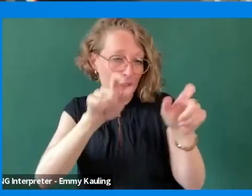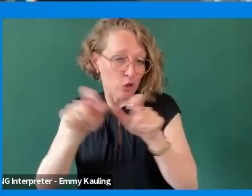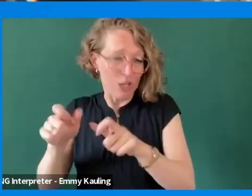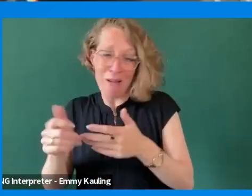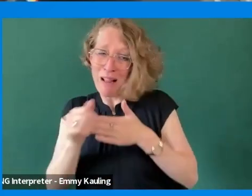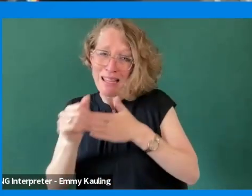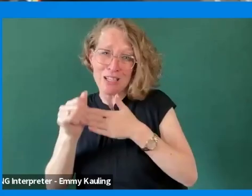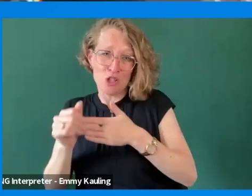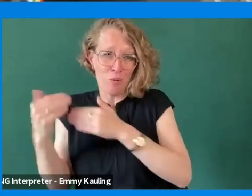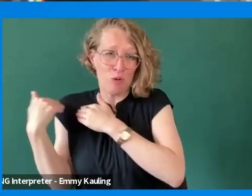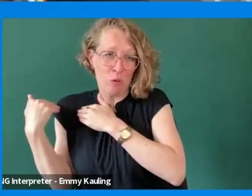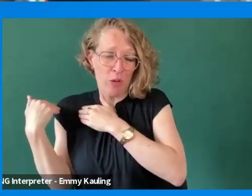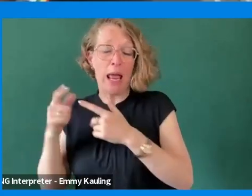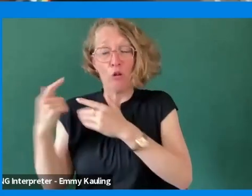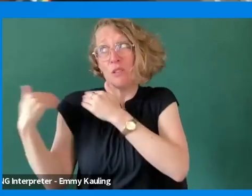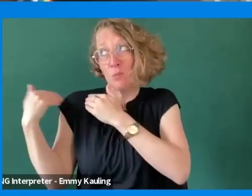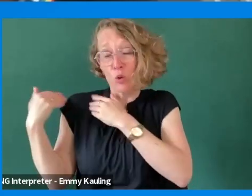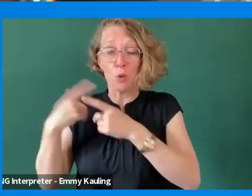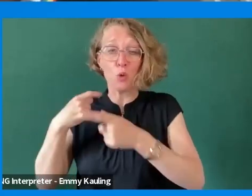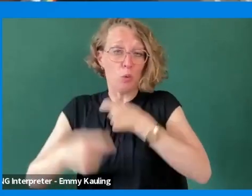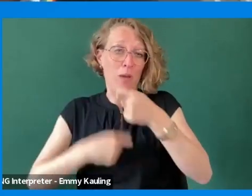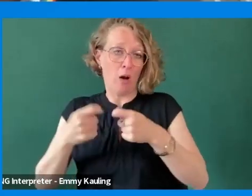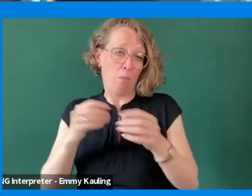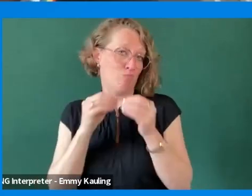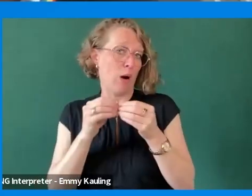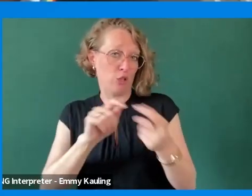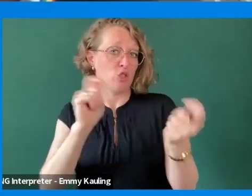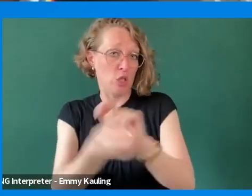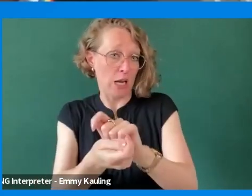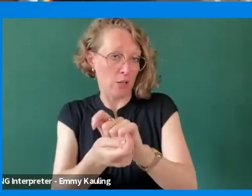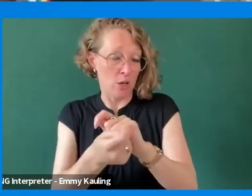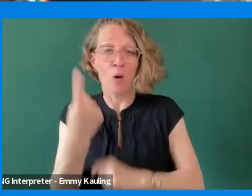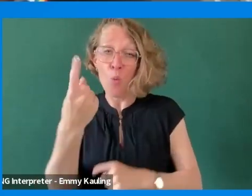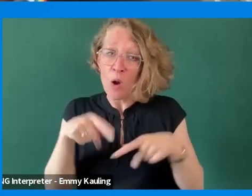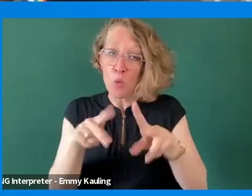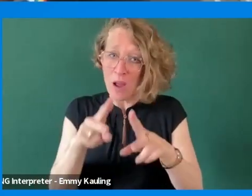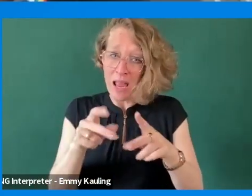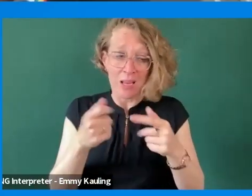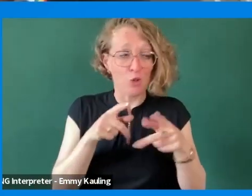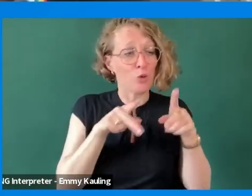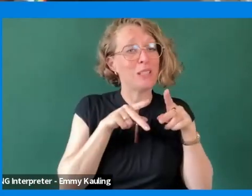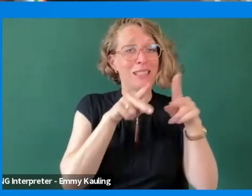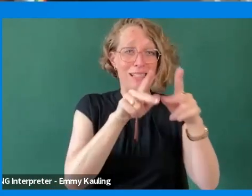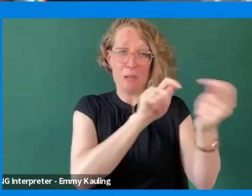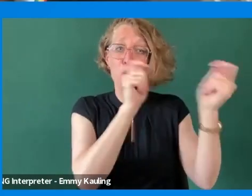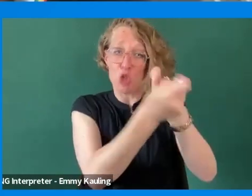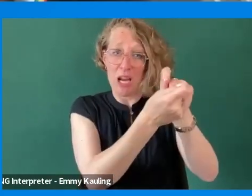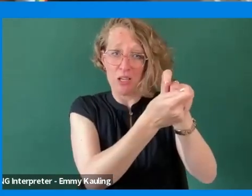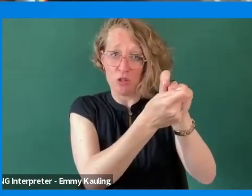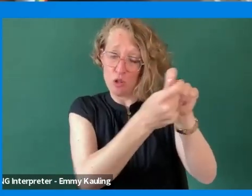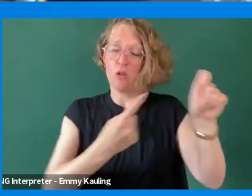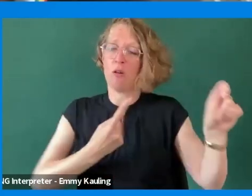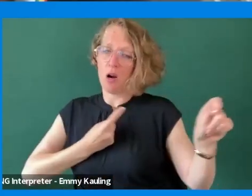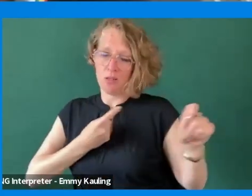responsibility and opportunity to change practice too. And the only way in which we will change the systemic outcomes and patterns that we see is by doing